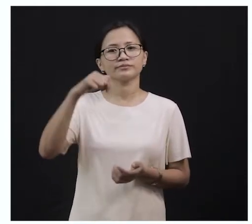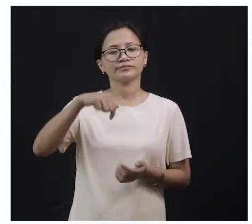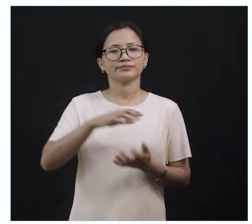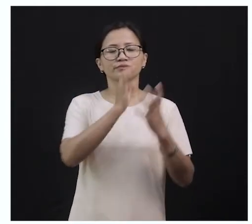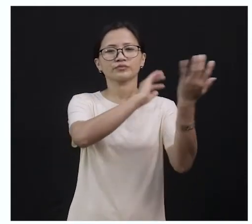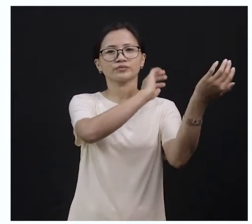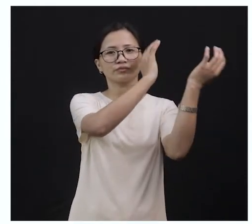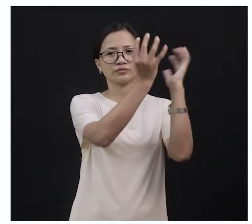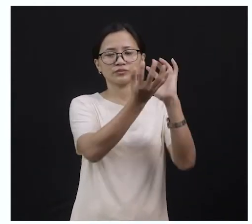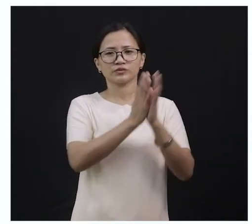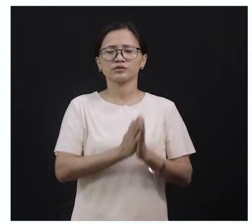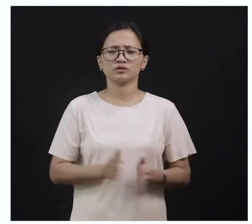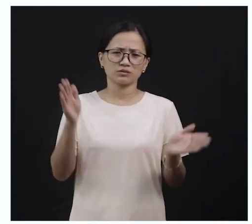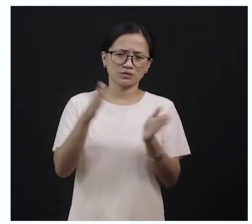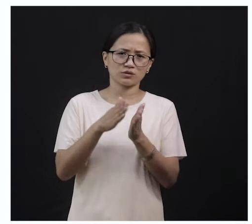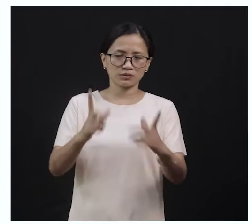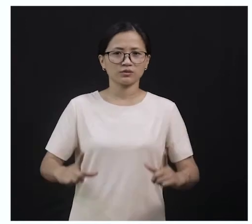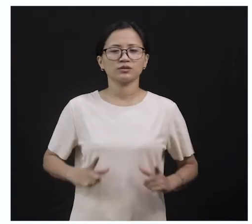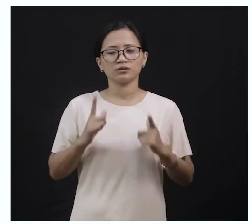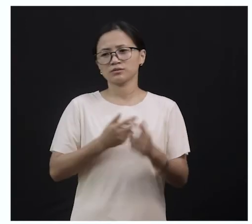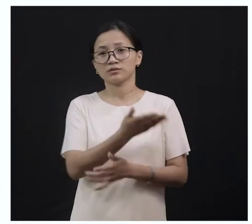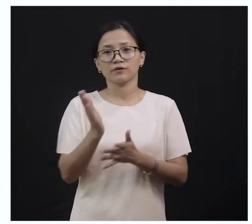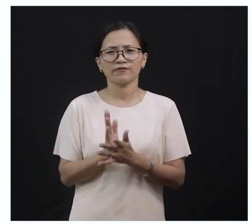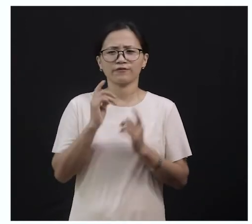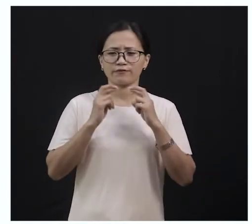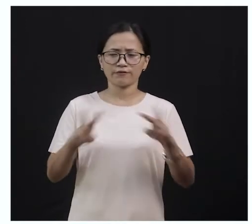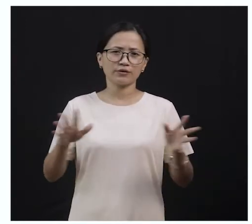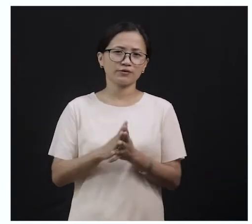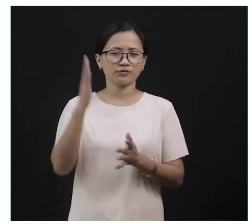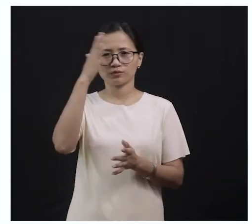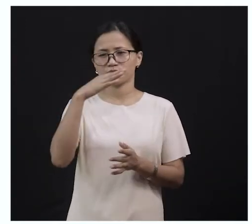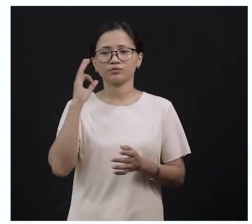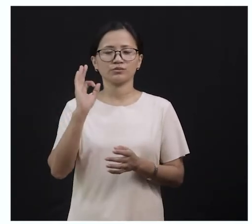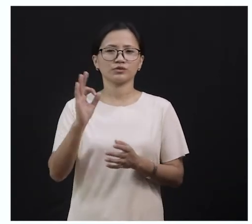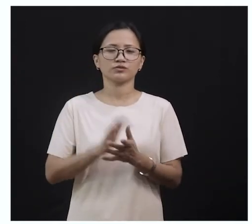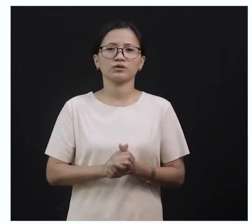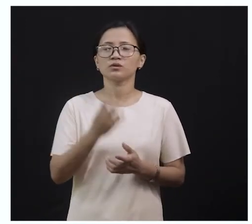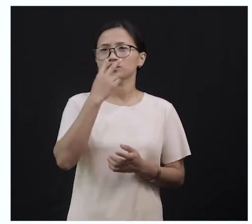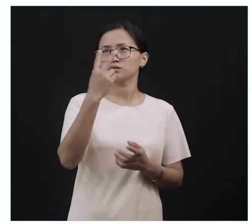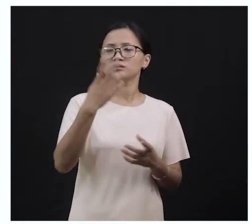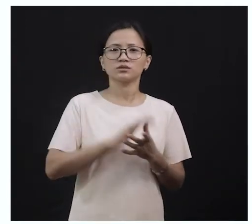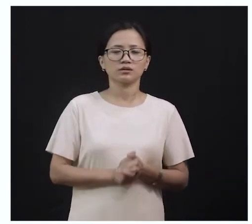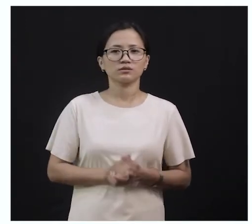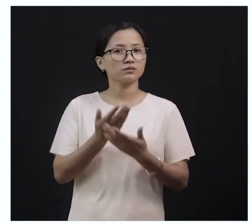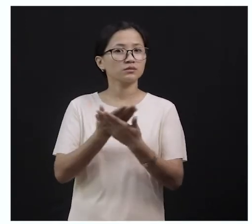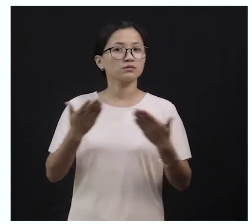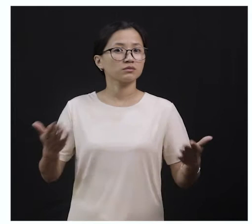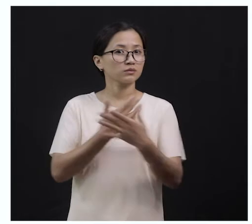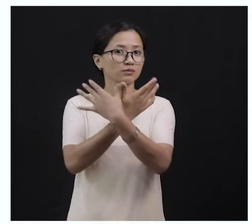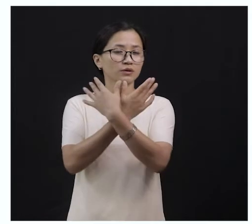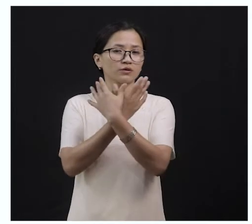right? Though they are short-lived, they are very beautiful, right? They're so attractive that when we look at them,